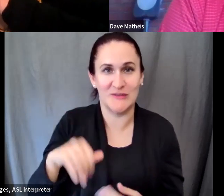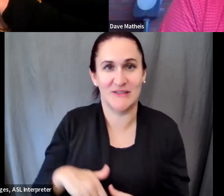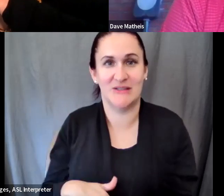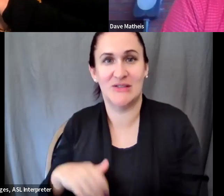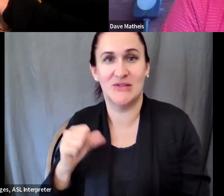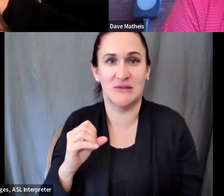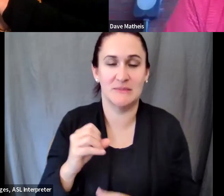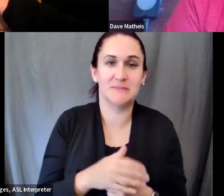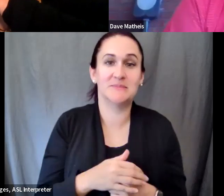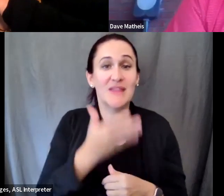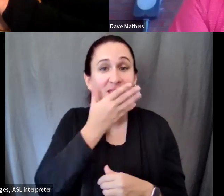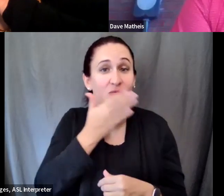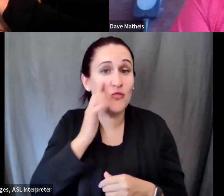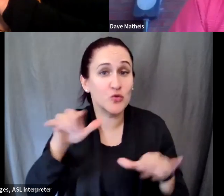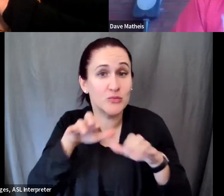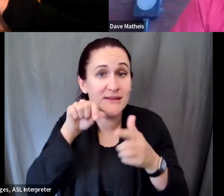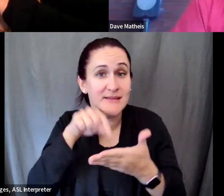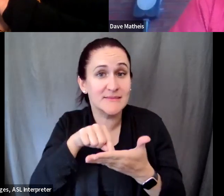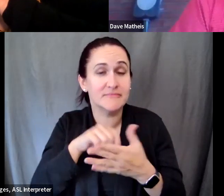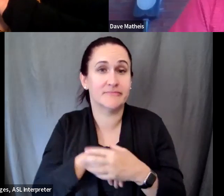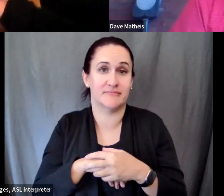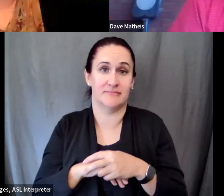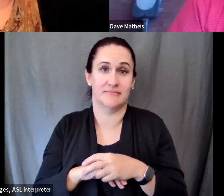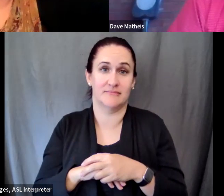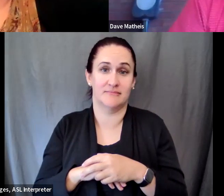so thanks for doing this.